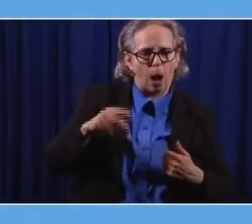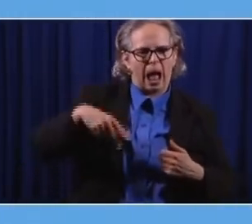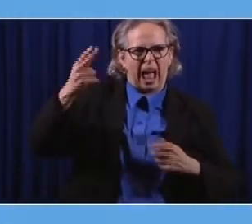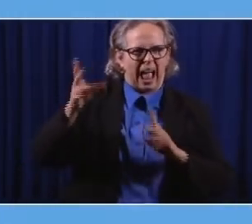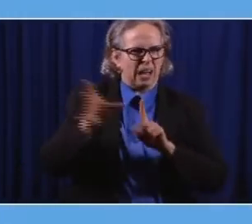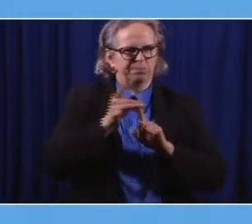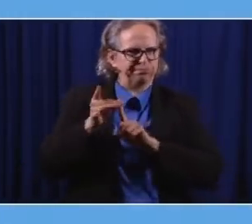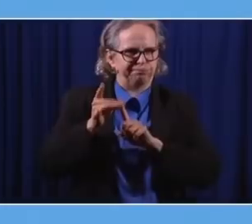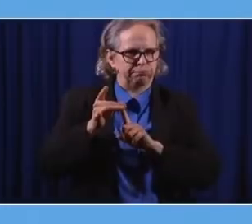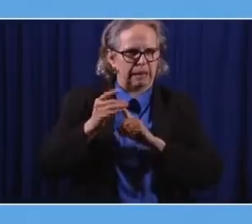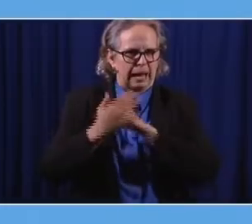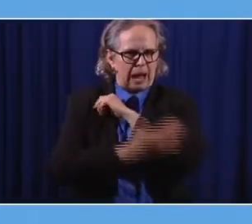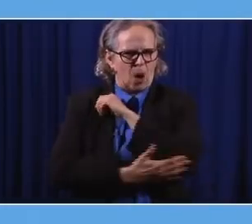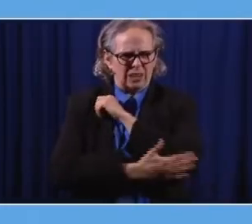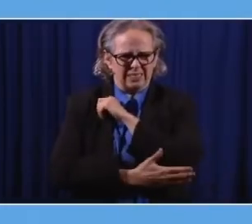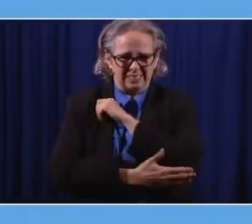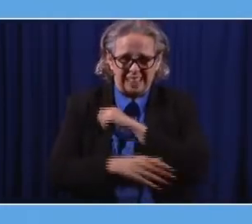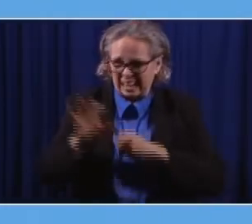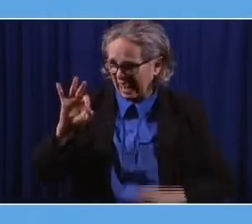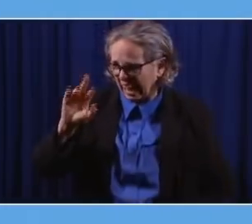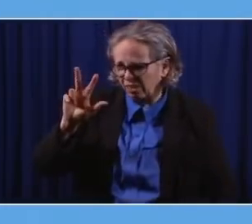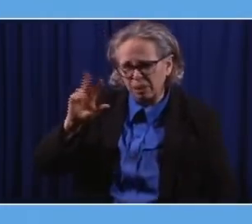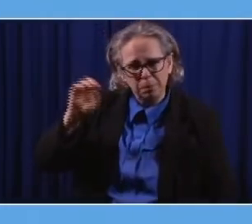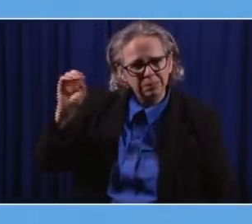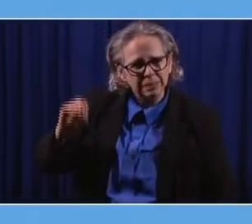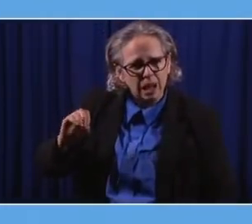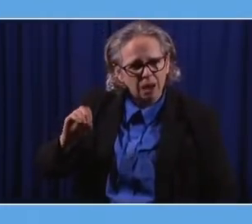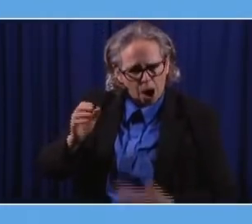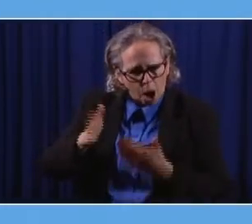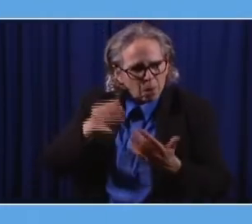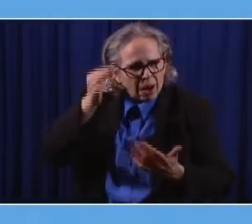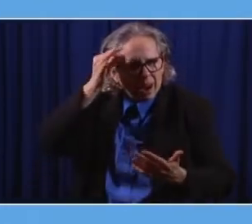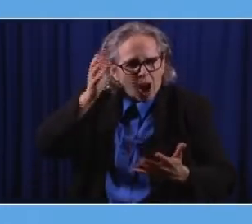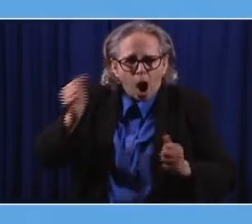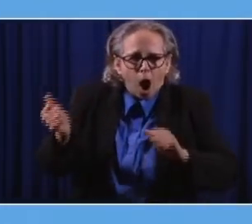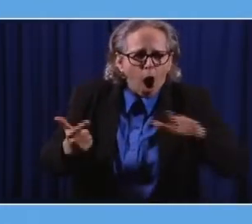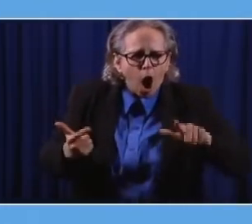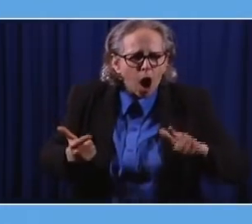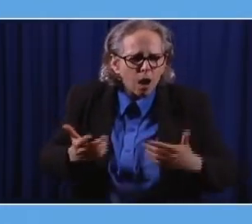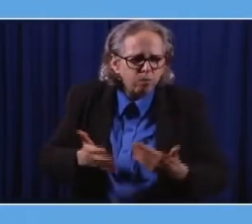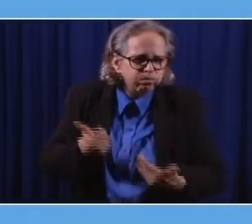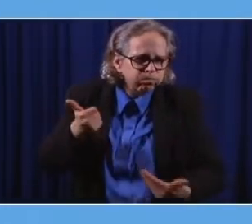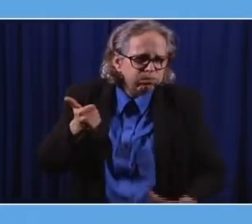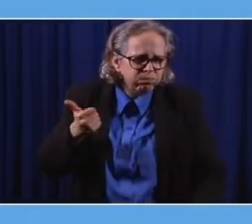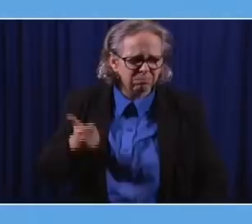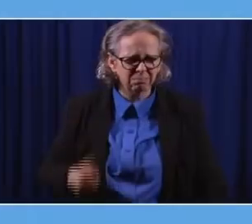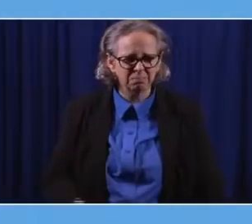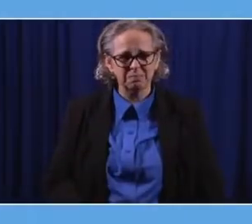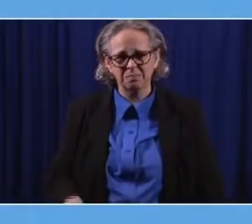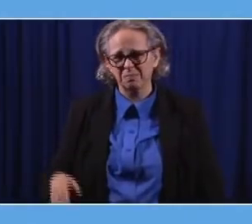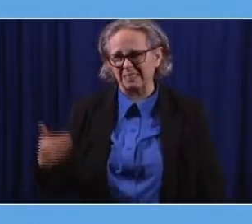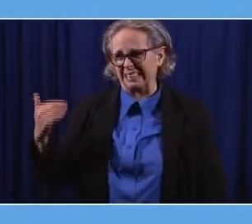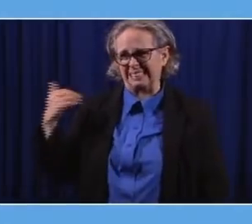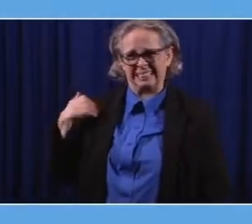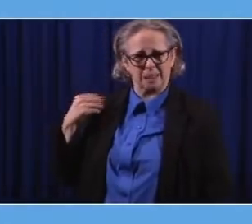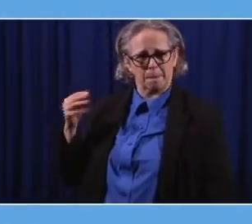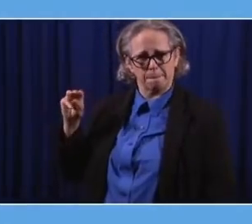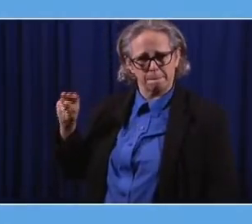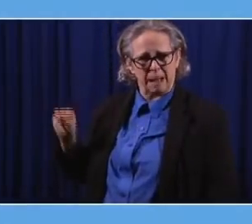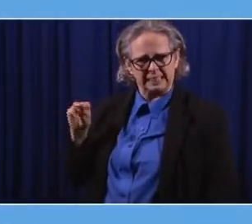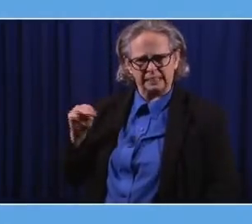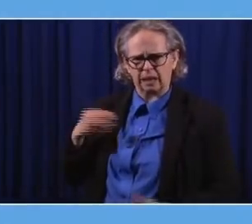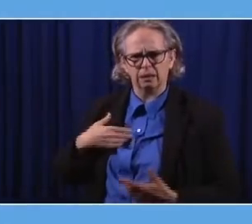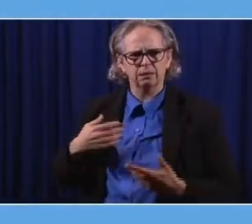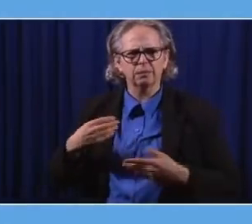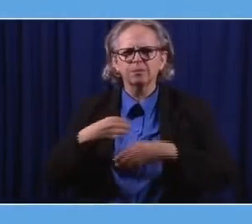that every week that I have a call with local health commissioners, and we did this past Monday. And every day members of my